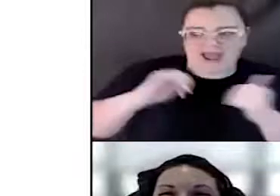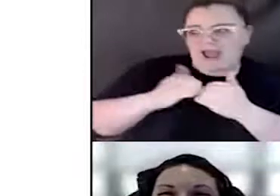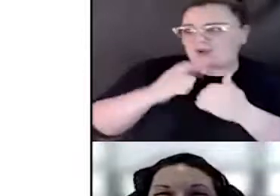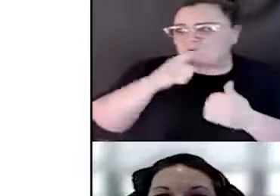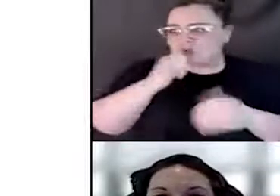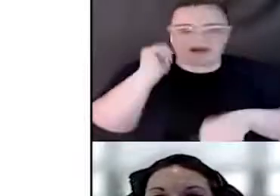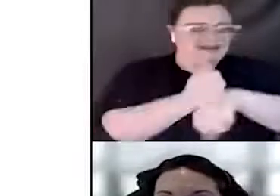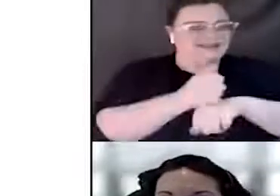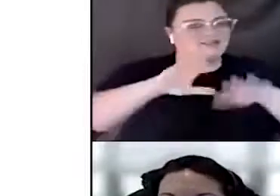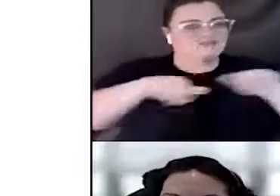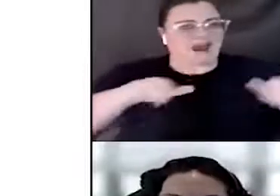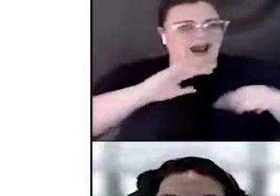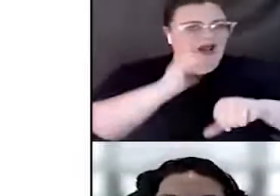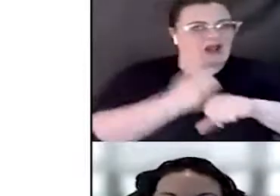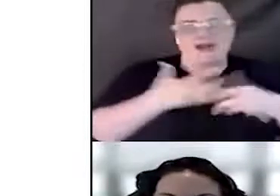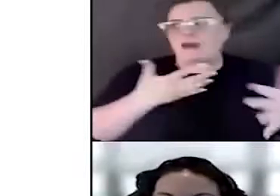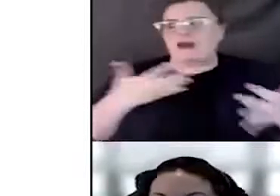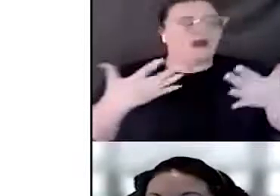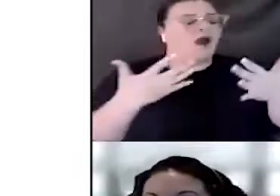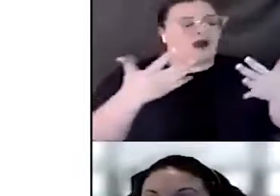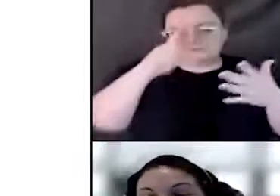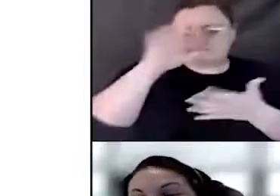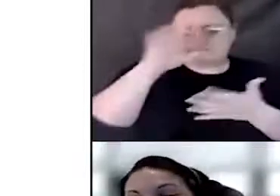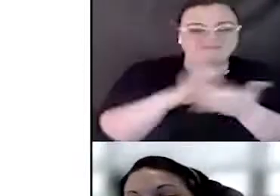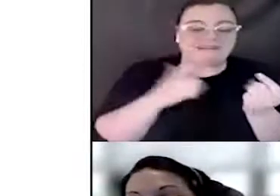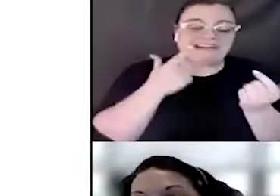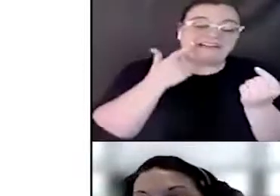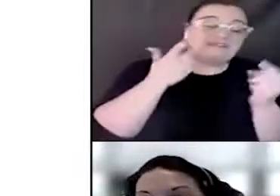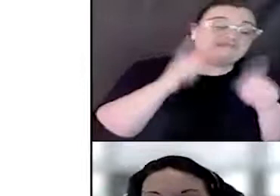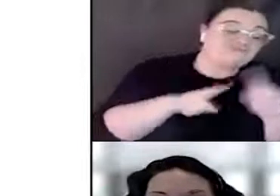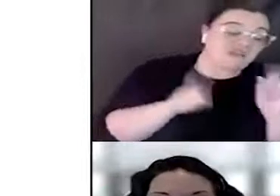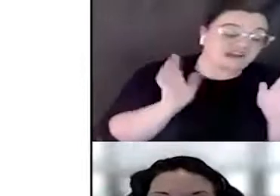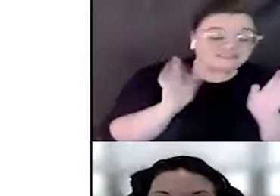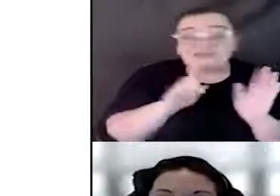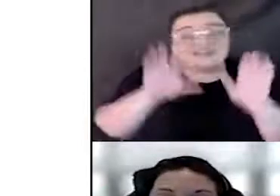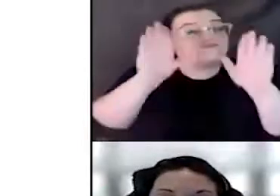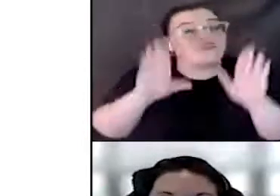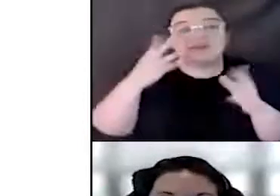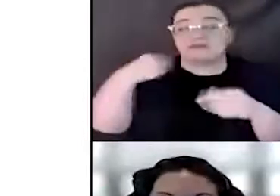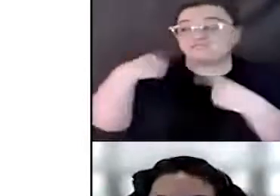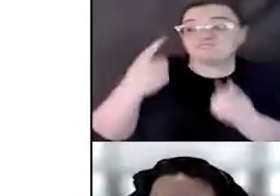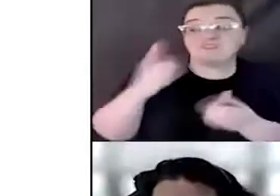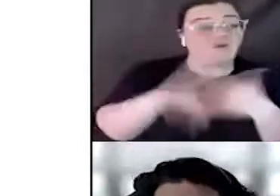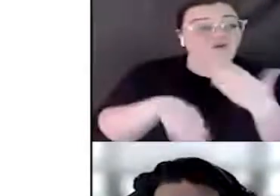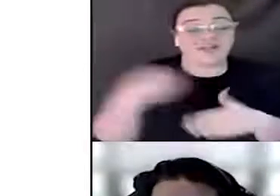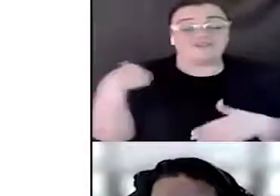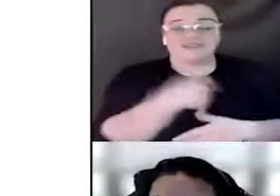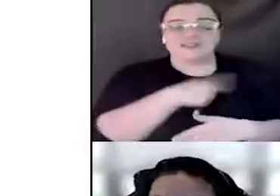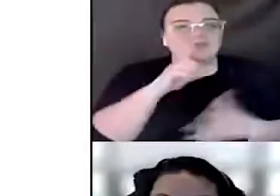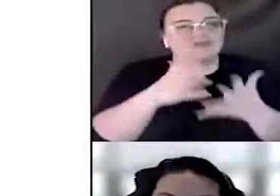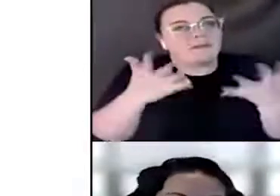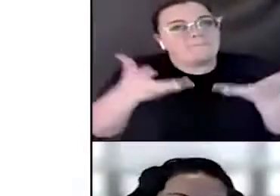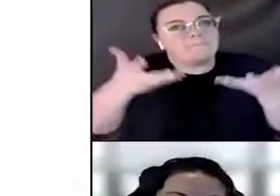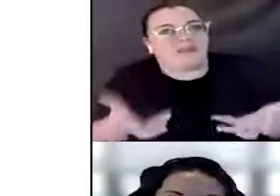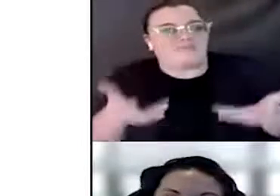locks? But otherwise, it's been a great experience for all of us. We have a lot of big, heavy printers and things,